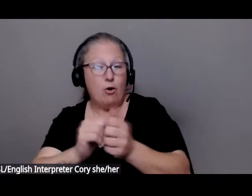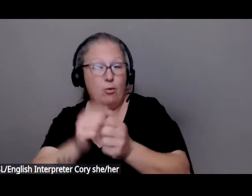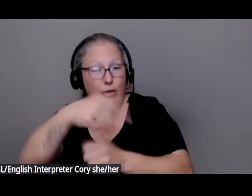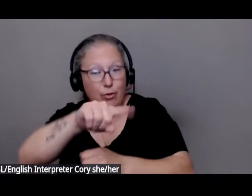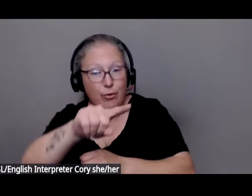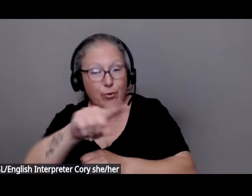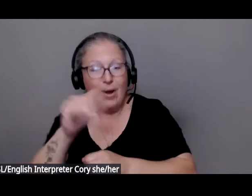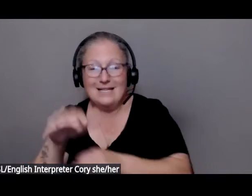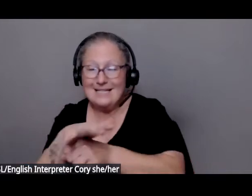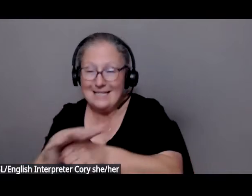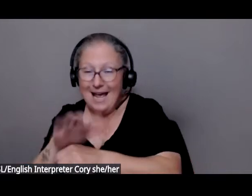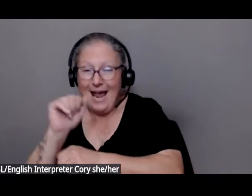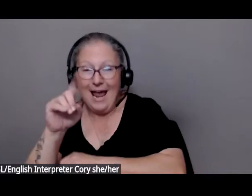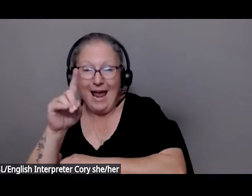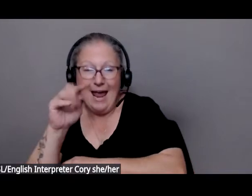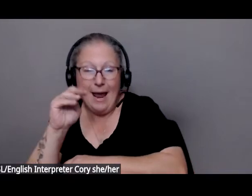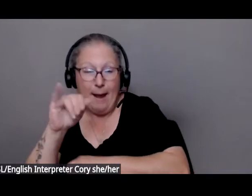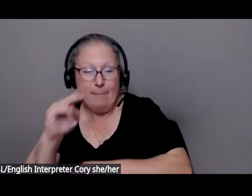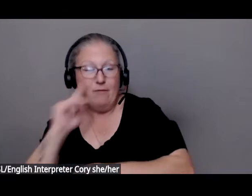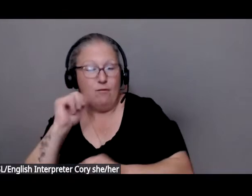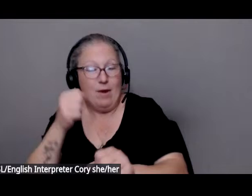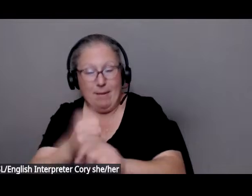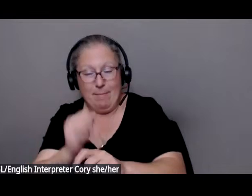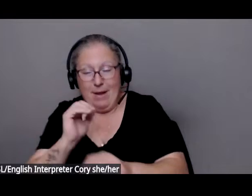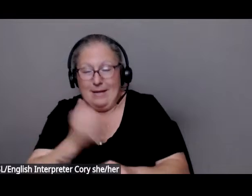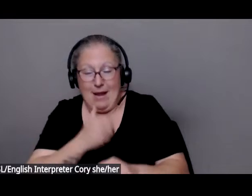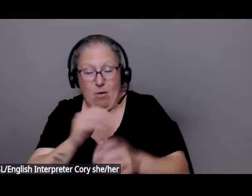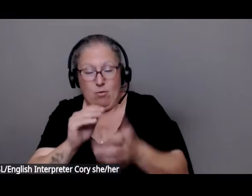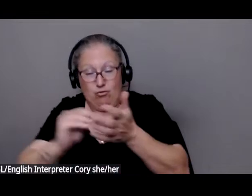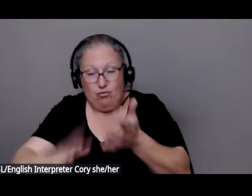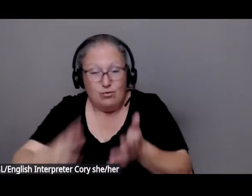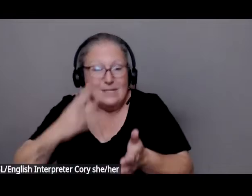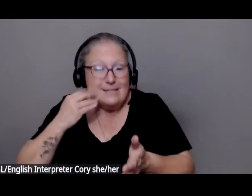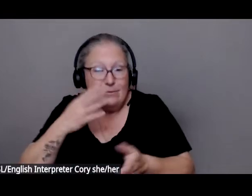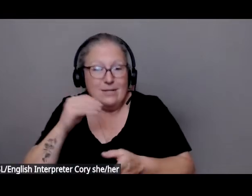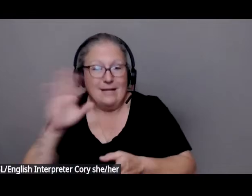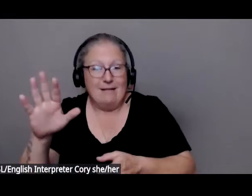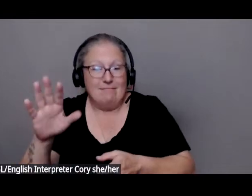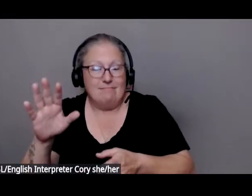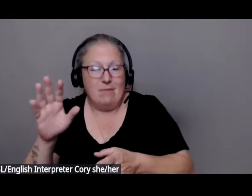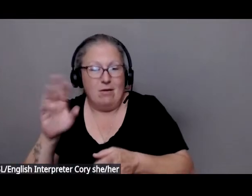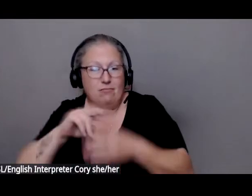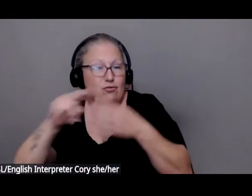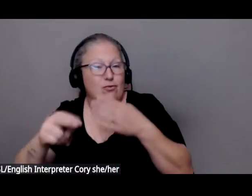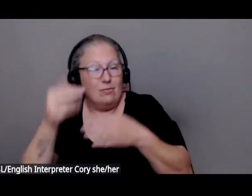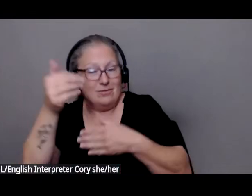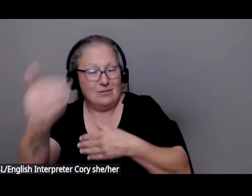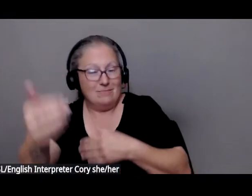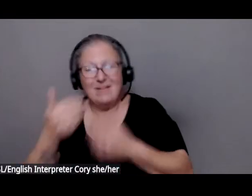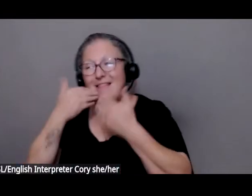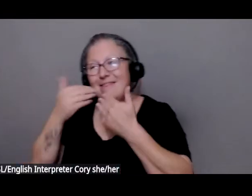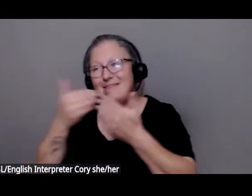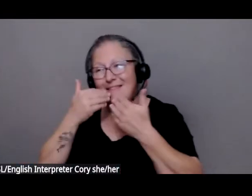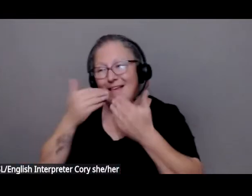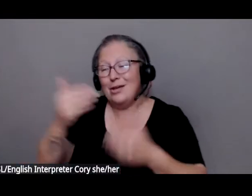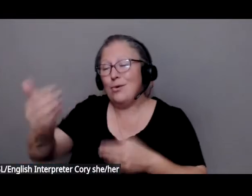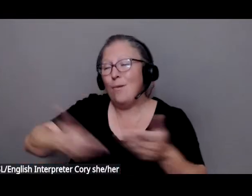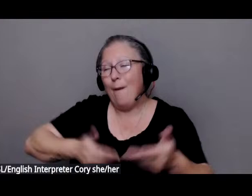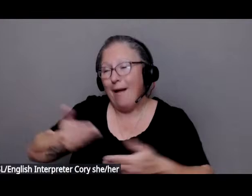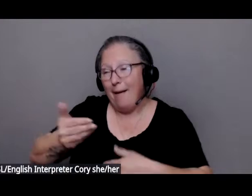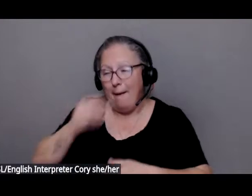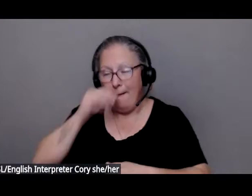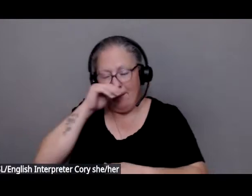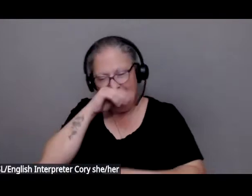site admin to impact our students' experiences and outcomes. So, thank you. Thank you Thank so you. much. Welcome to the Welcome. team. Welcome. Yeah.